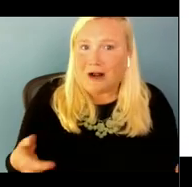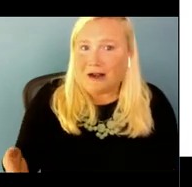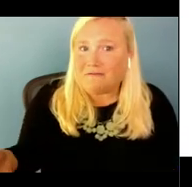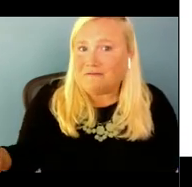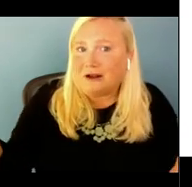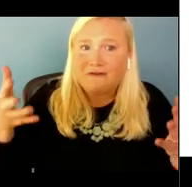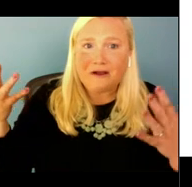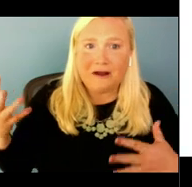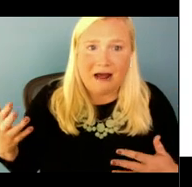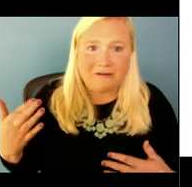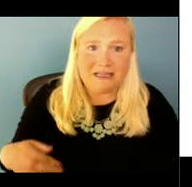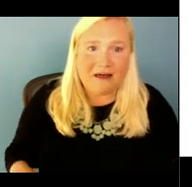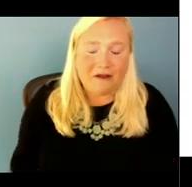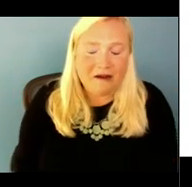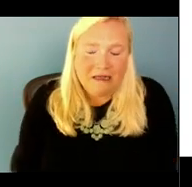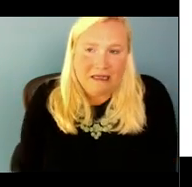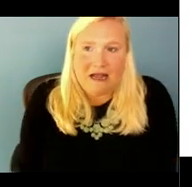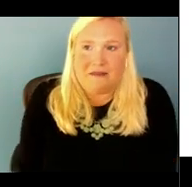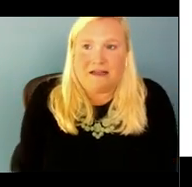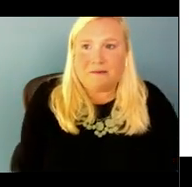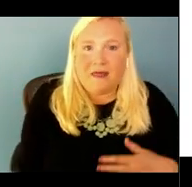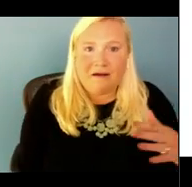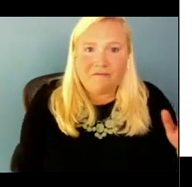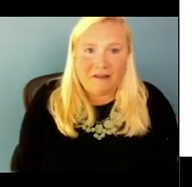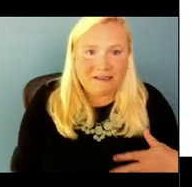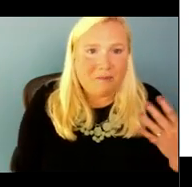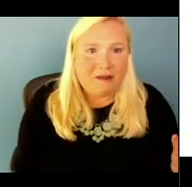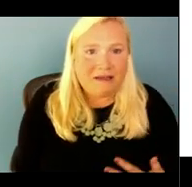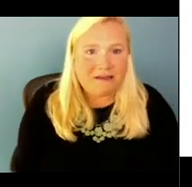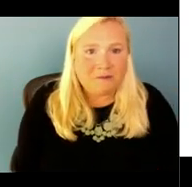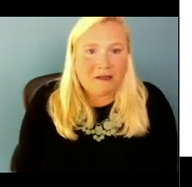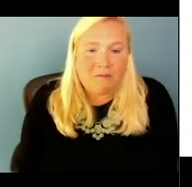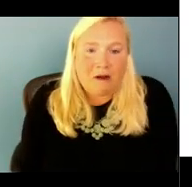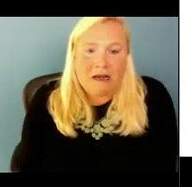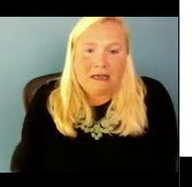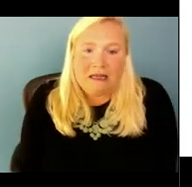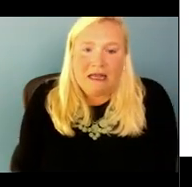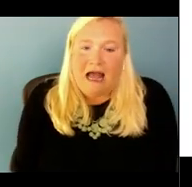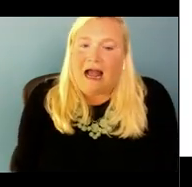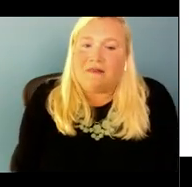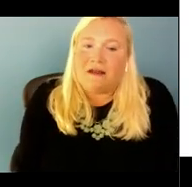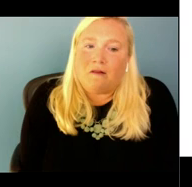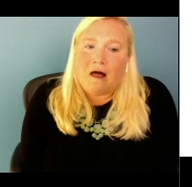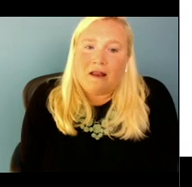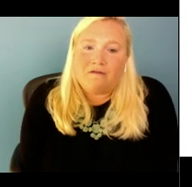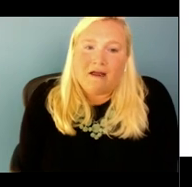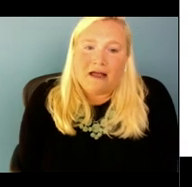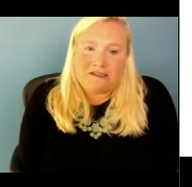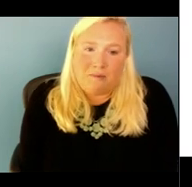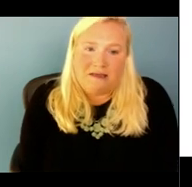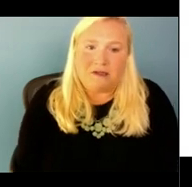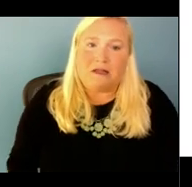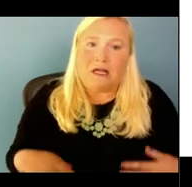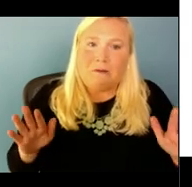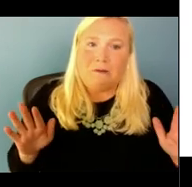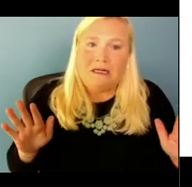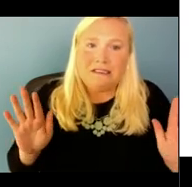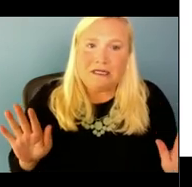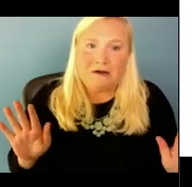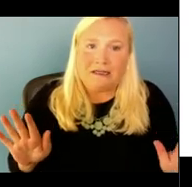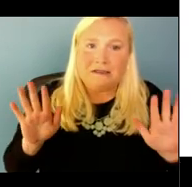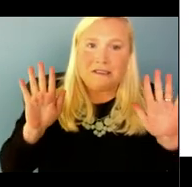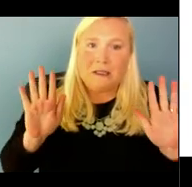and try to, you know, figure it out together. I think some of that flexibility is really important. I think a lot of SLPs are